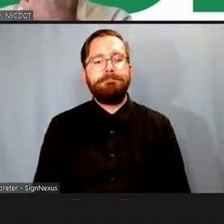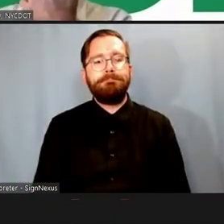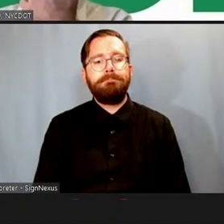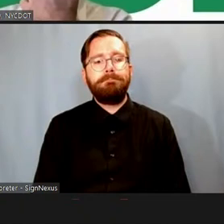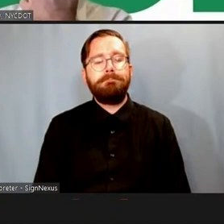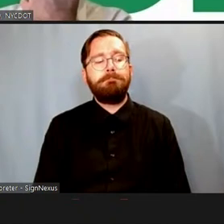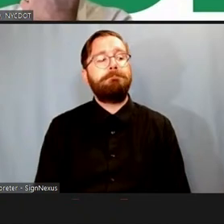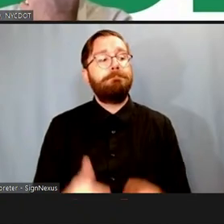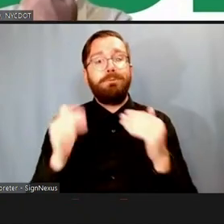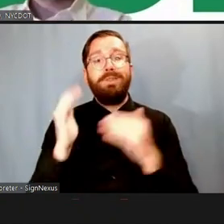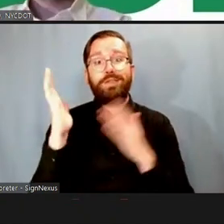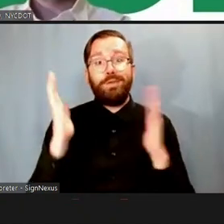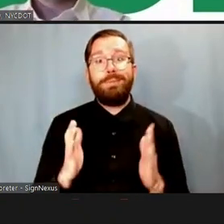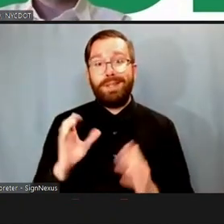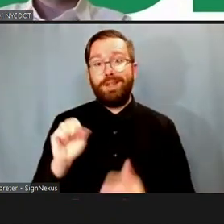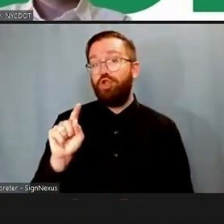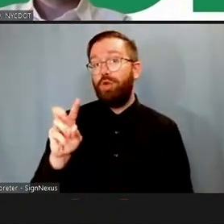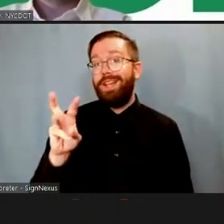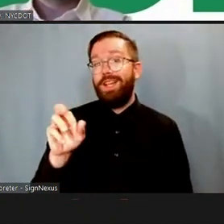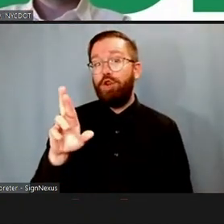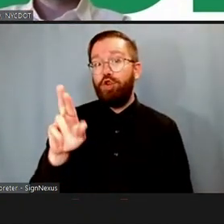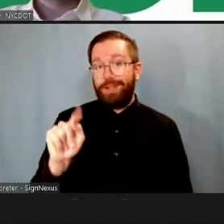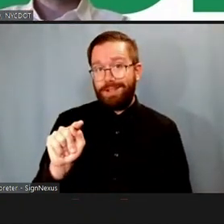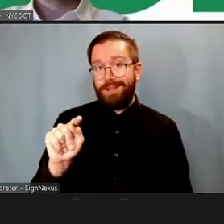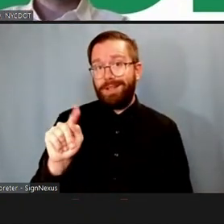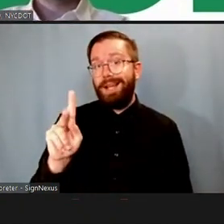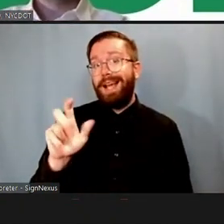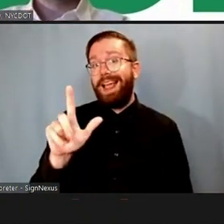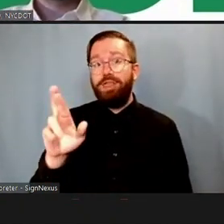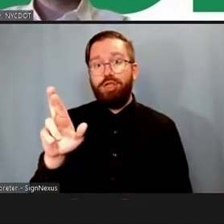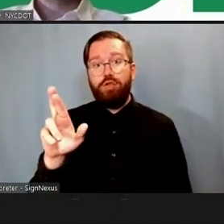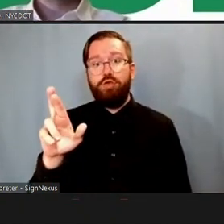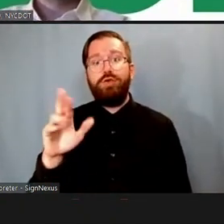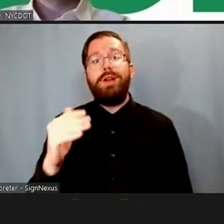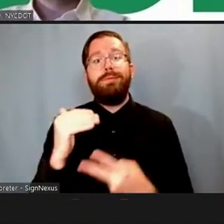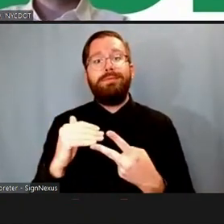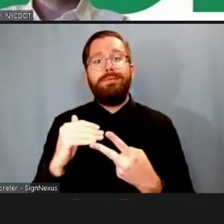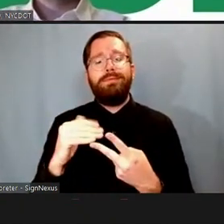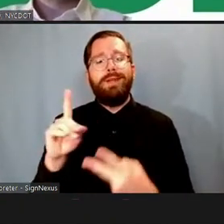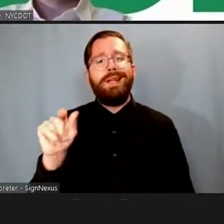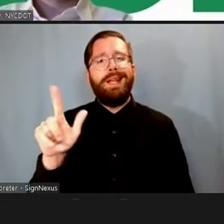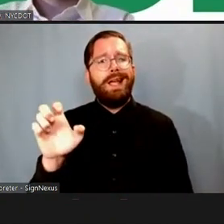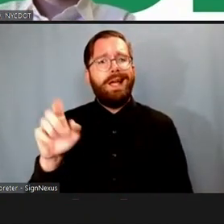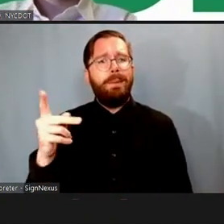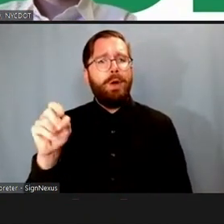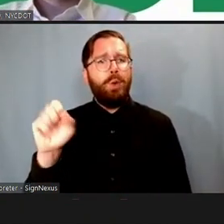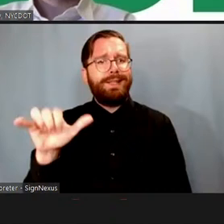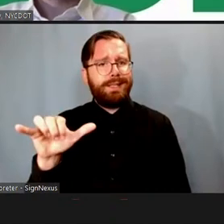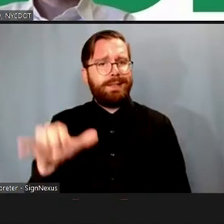our next speaker is stuart keller followed by dale posey